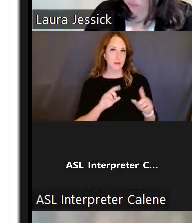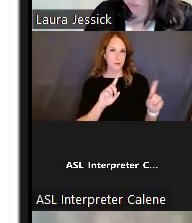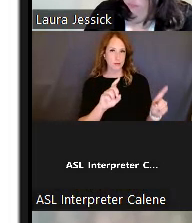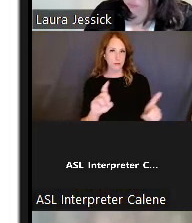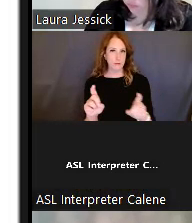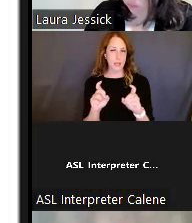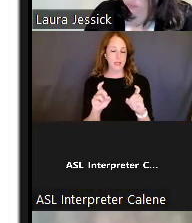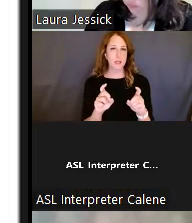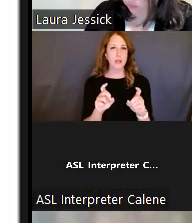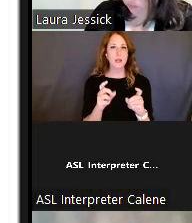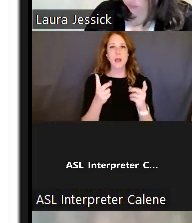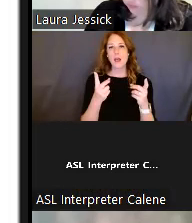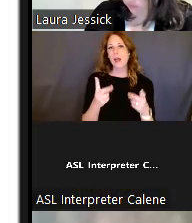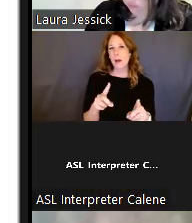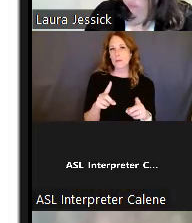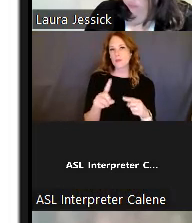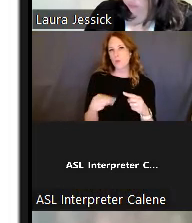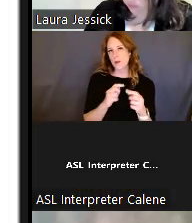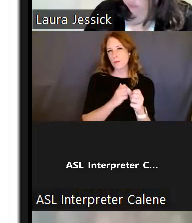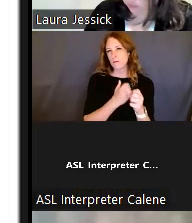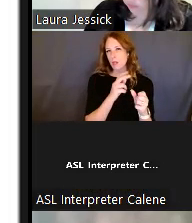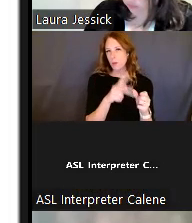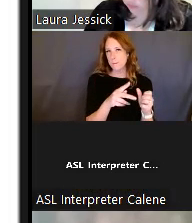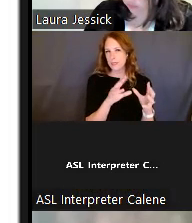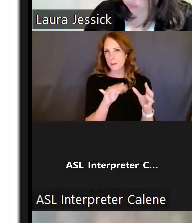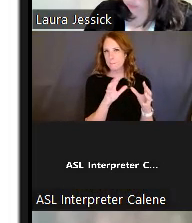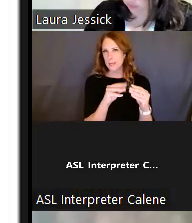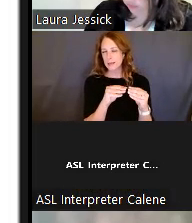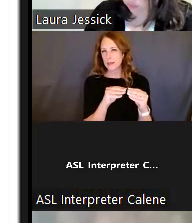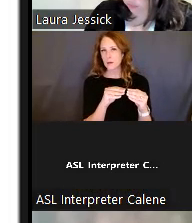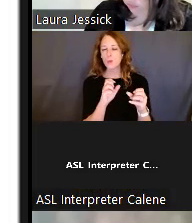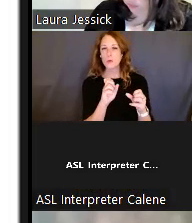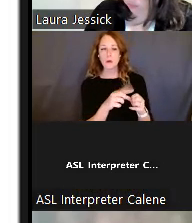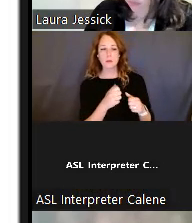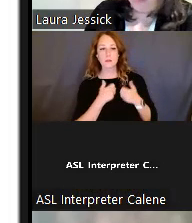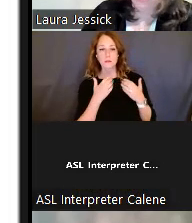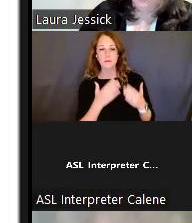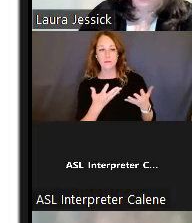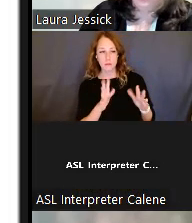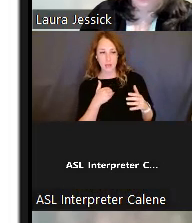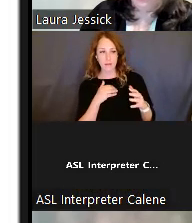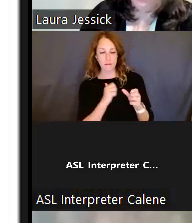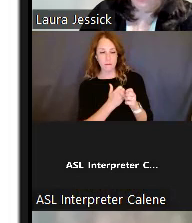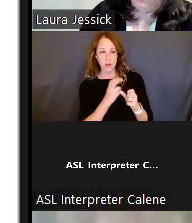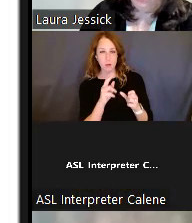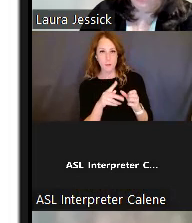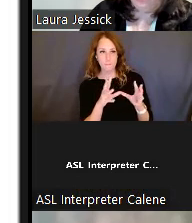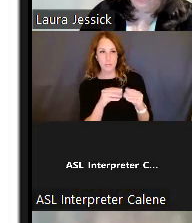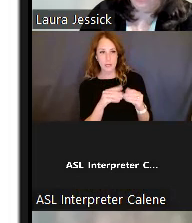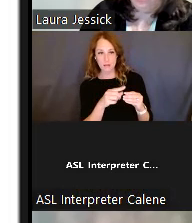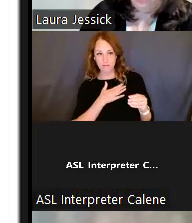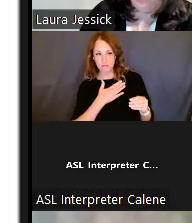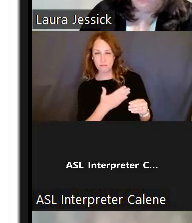comes at the time of the follow-up meeting. We do ask all survivors who have had follow-up meetings if they would be willing to